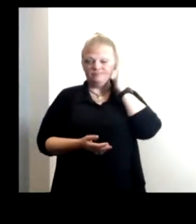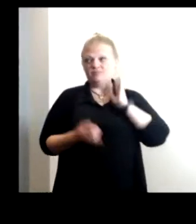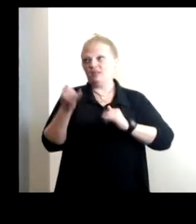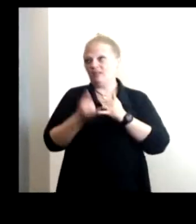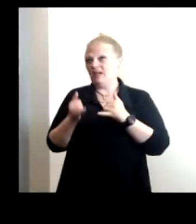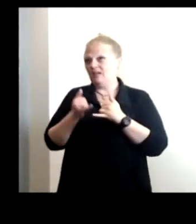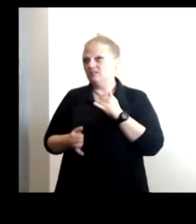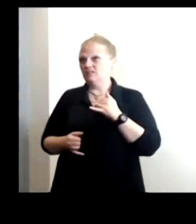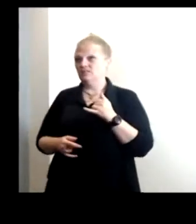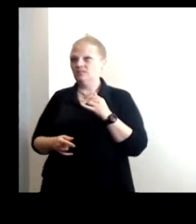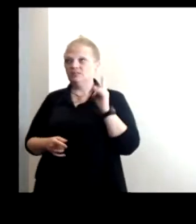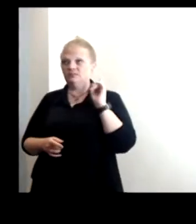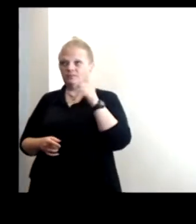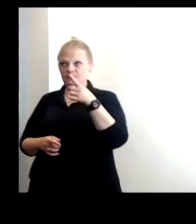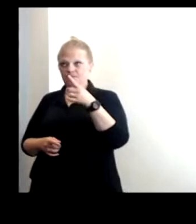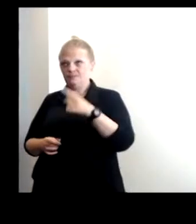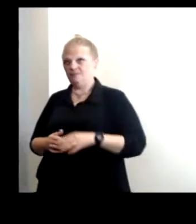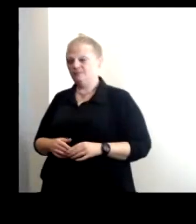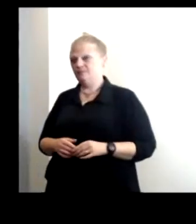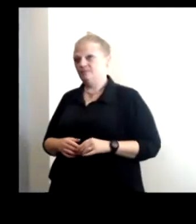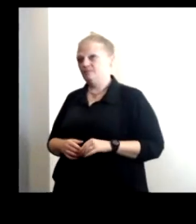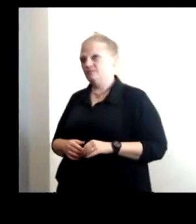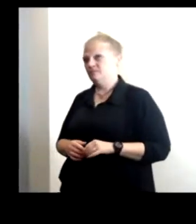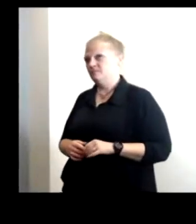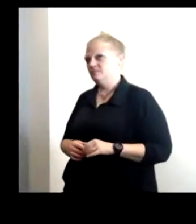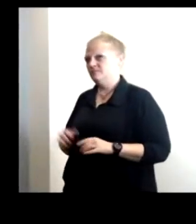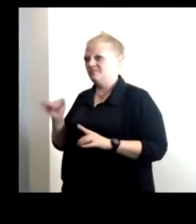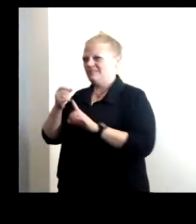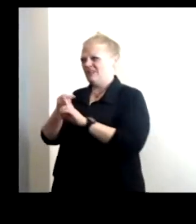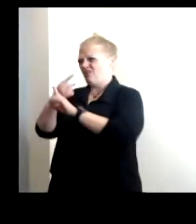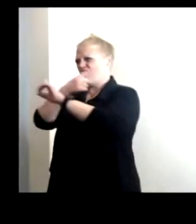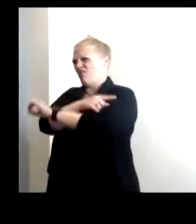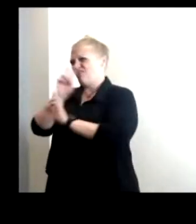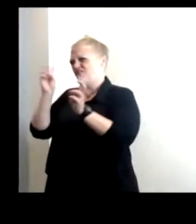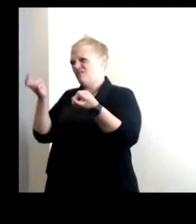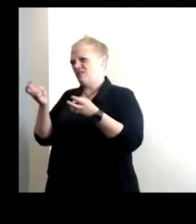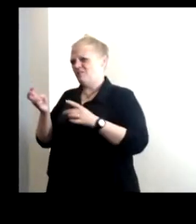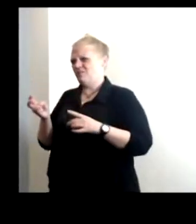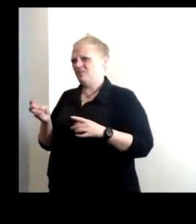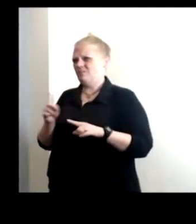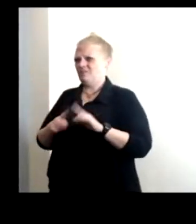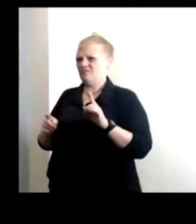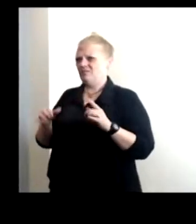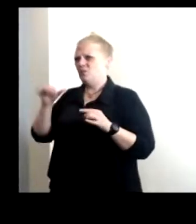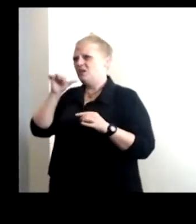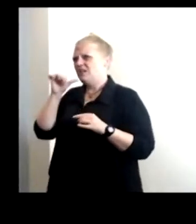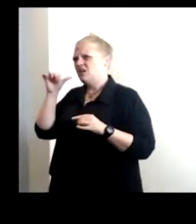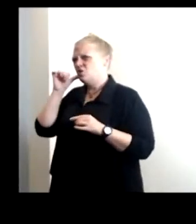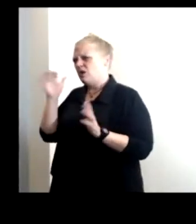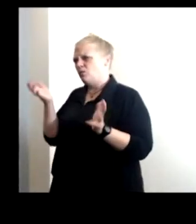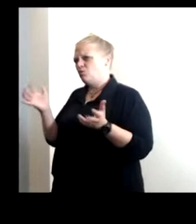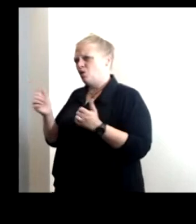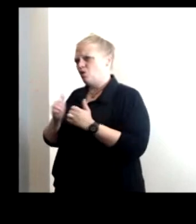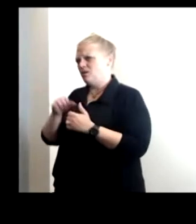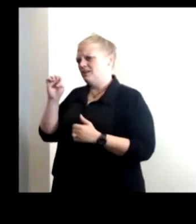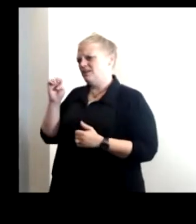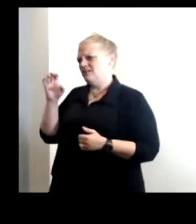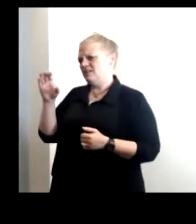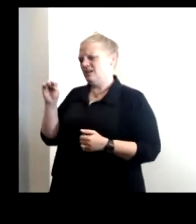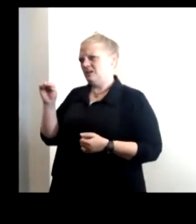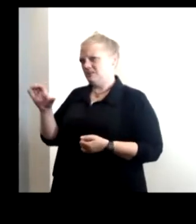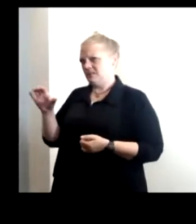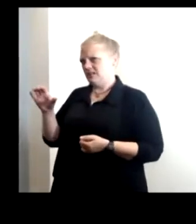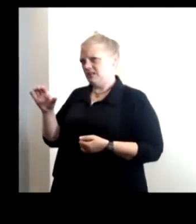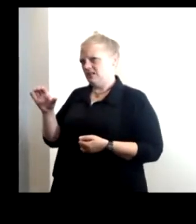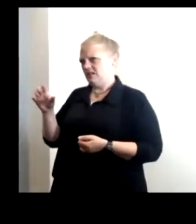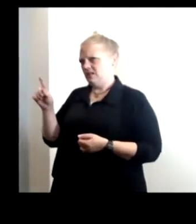Last question. Anybody else have a question? Yes. I kind of have an off topic, but I guess not really, because yesterday I was talking with ECM students.